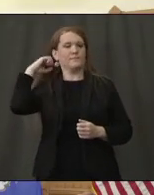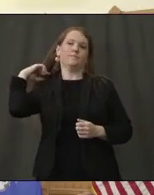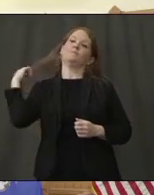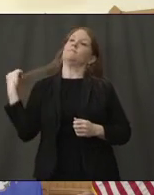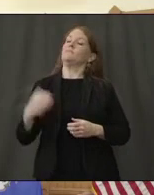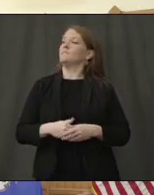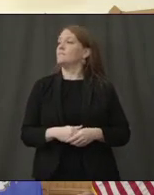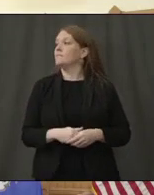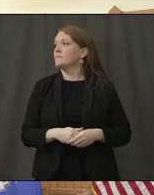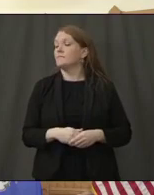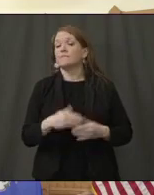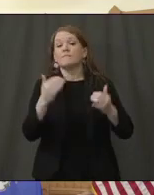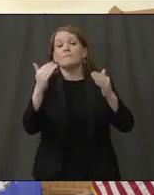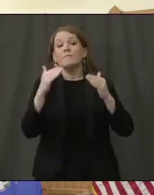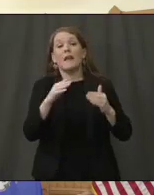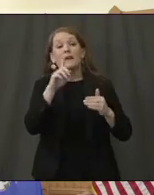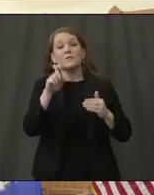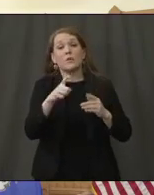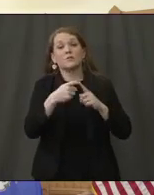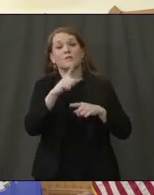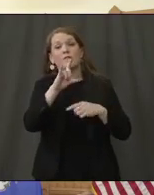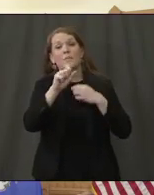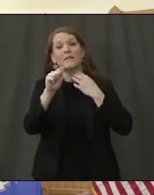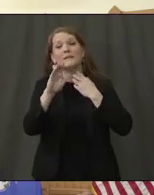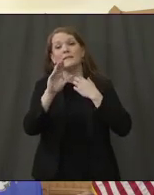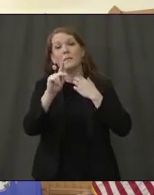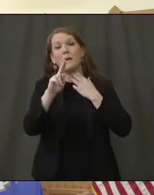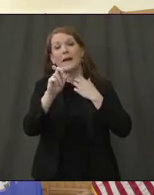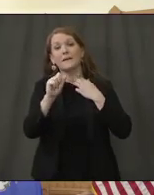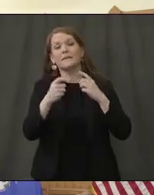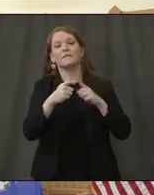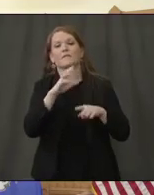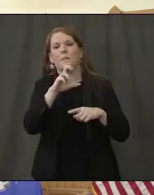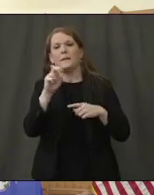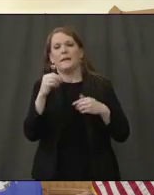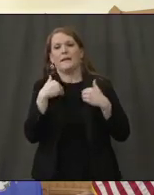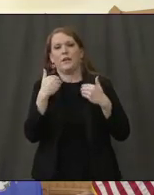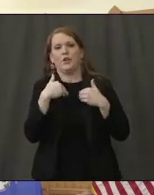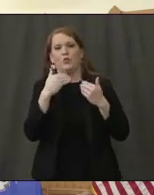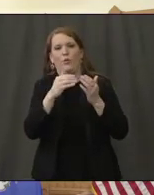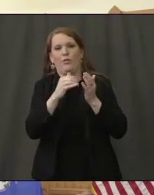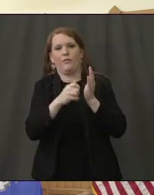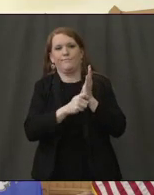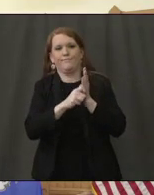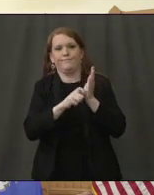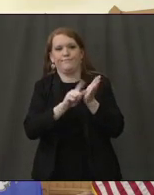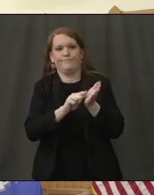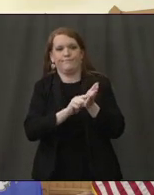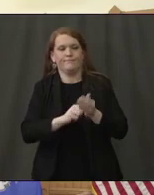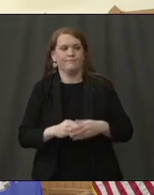Next question will come from Lisa Backus of Connecticut News Junkie.